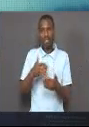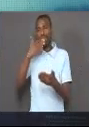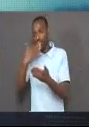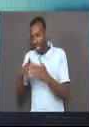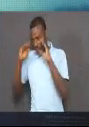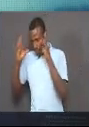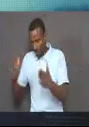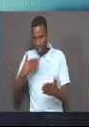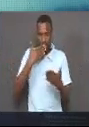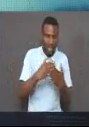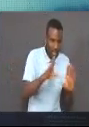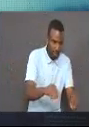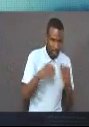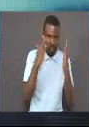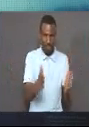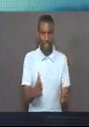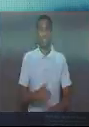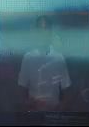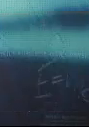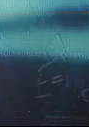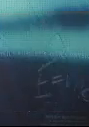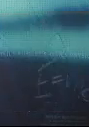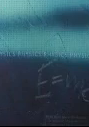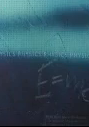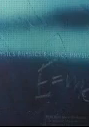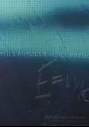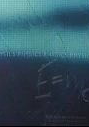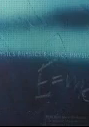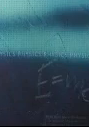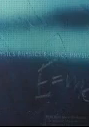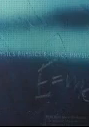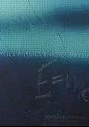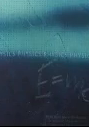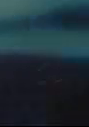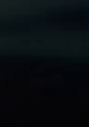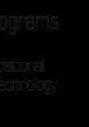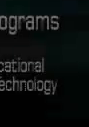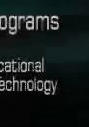oscillation. Until then, thank you, teacher. Thank you, students.